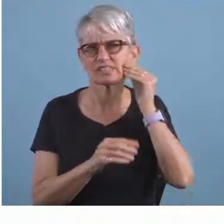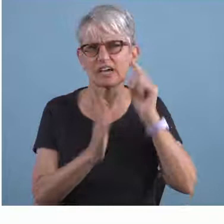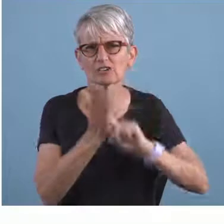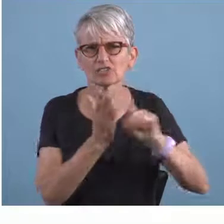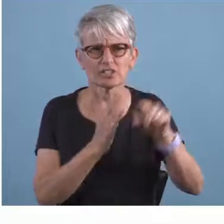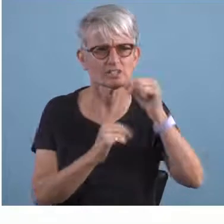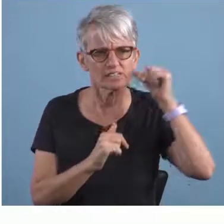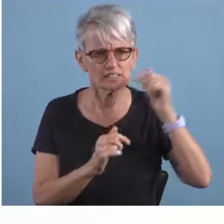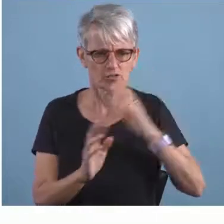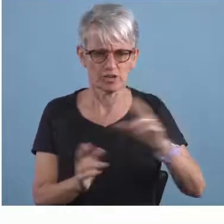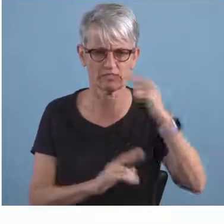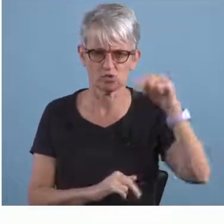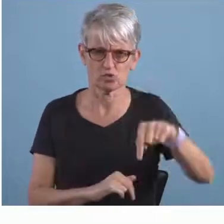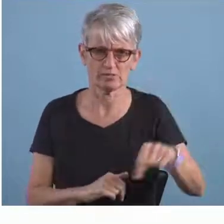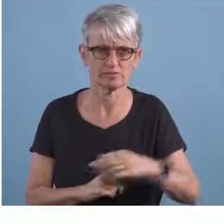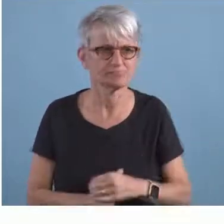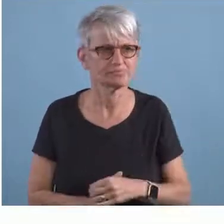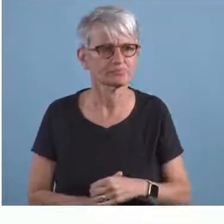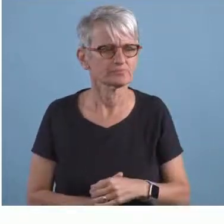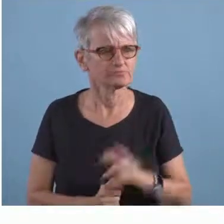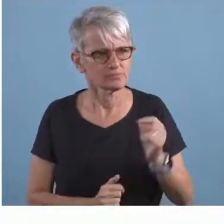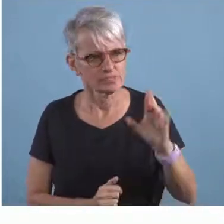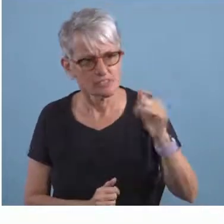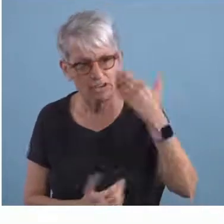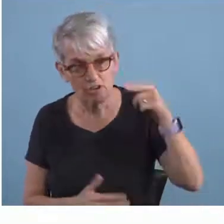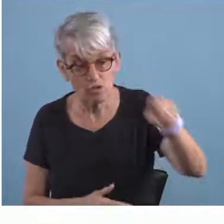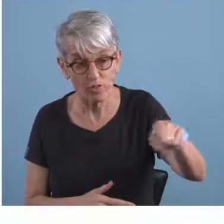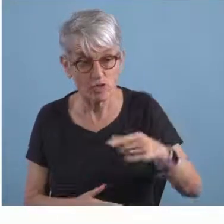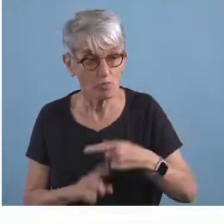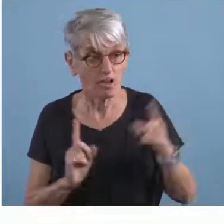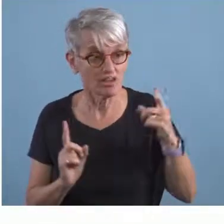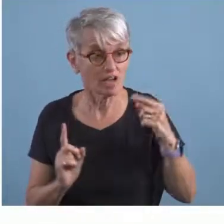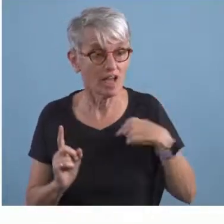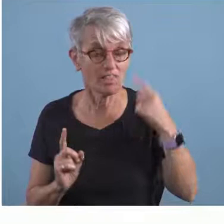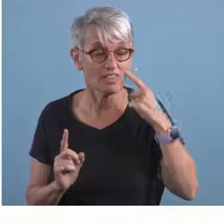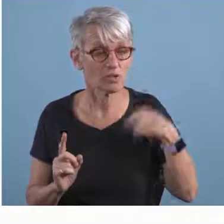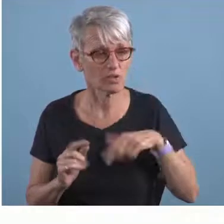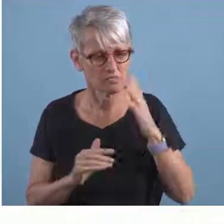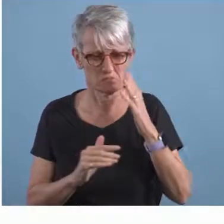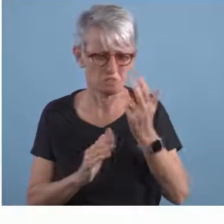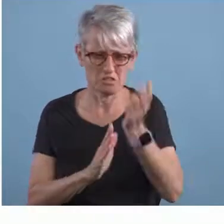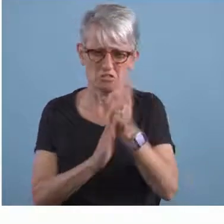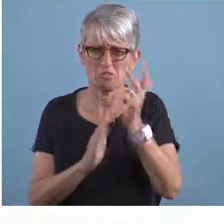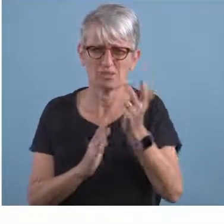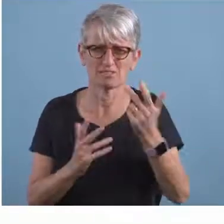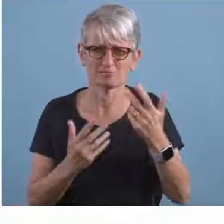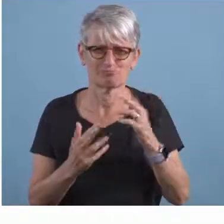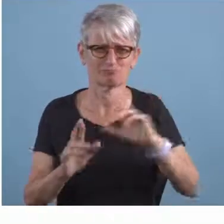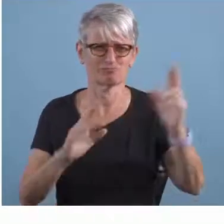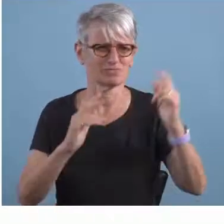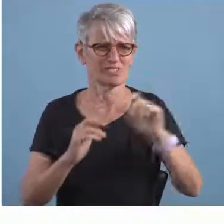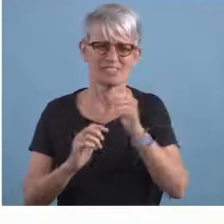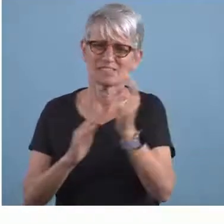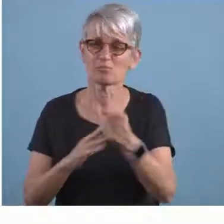in preparation for today's call. Terry, I don't know if you're there, but I think we finished it in about 3 minutes, and the other 10 minutes we